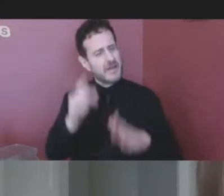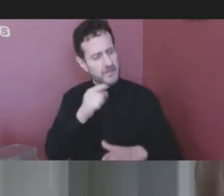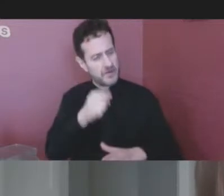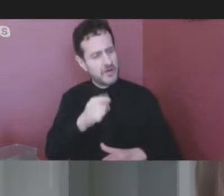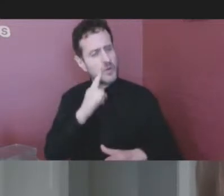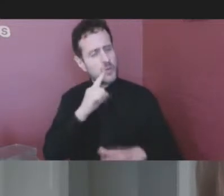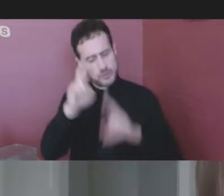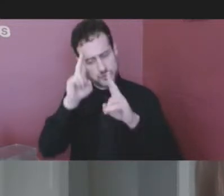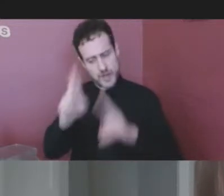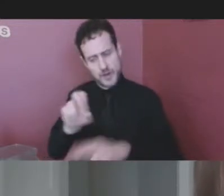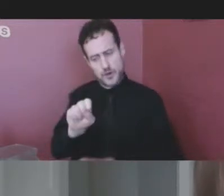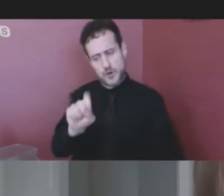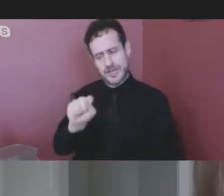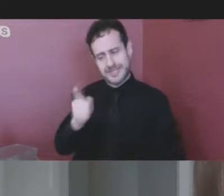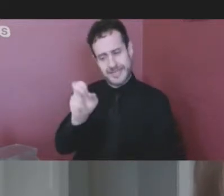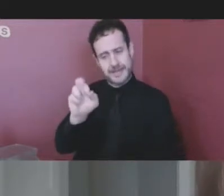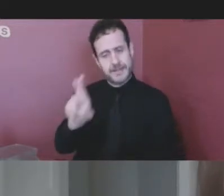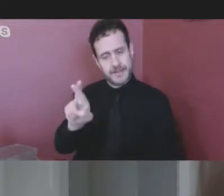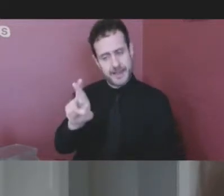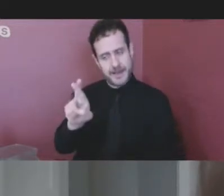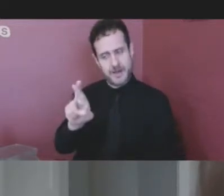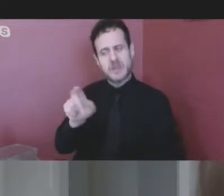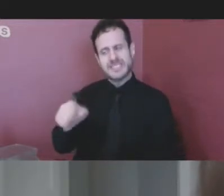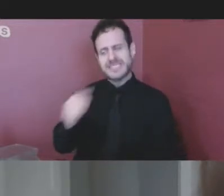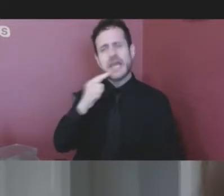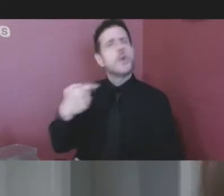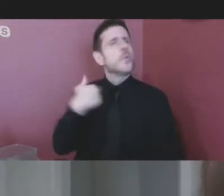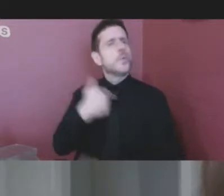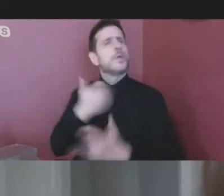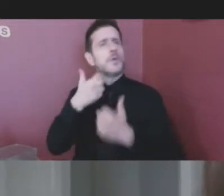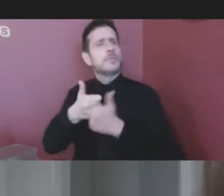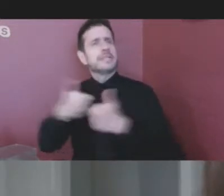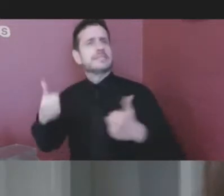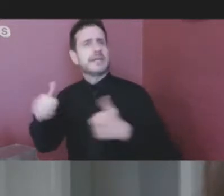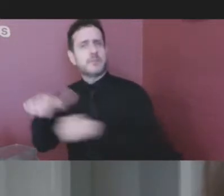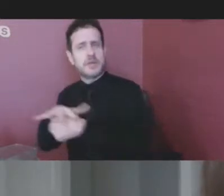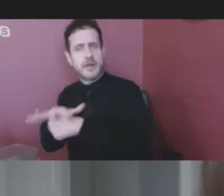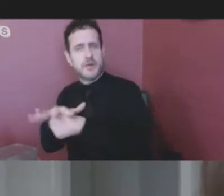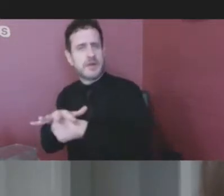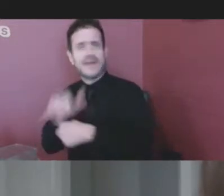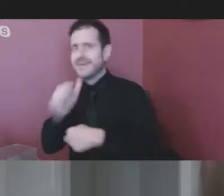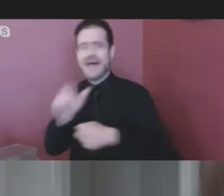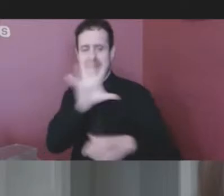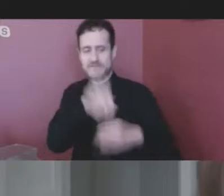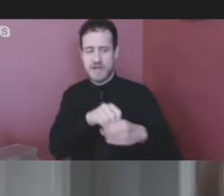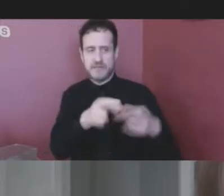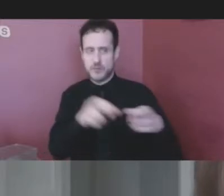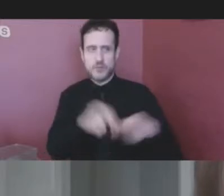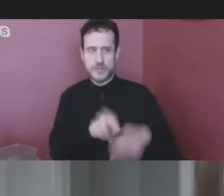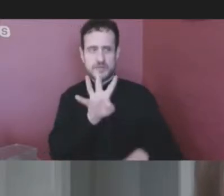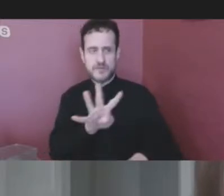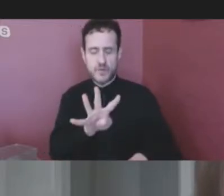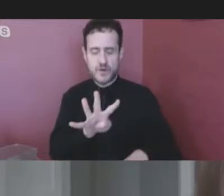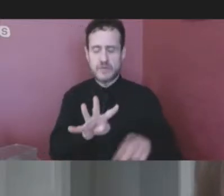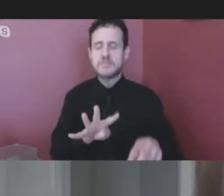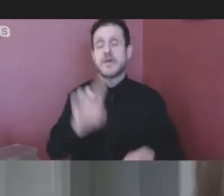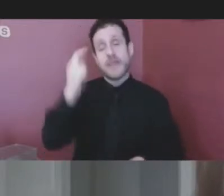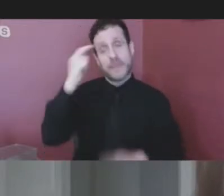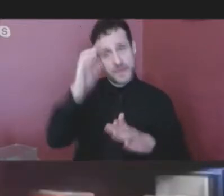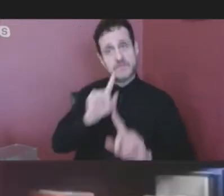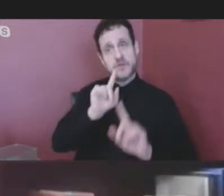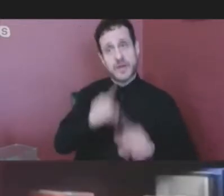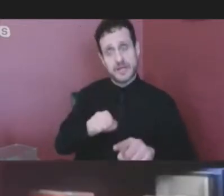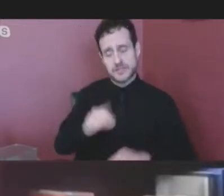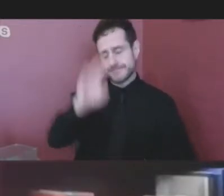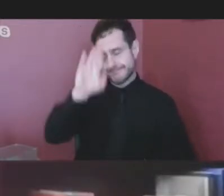Clair County's request to be its own region as opposed to being part of Region 4? Well, as you know, we've made sure